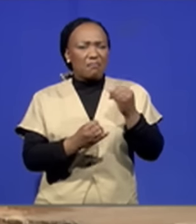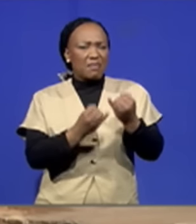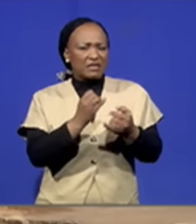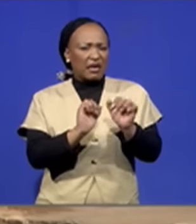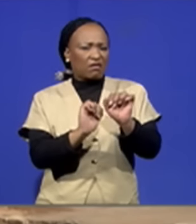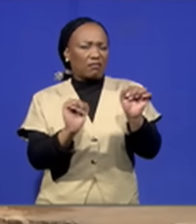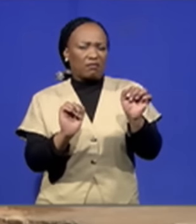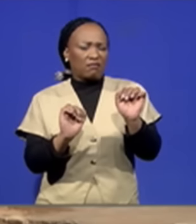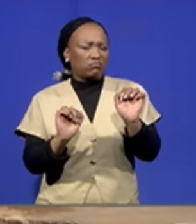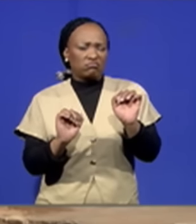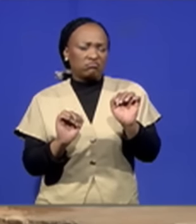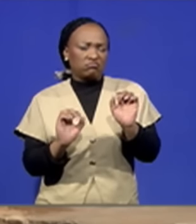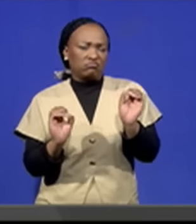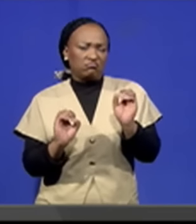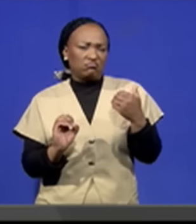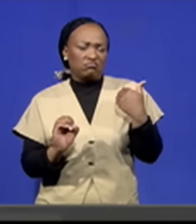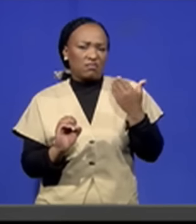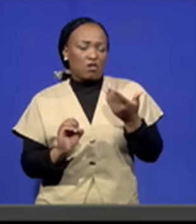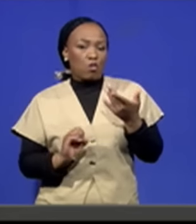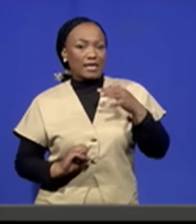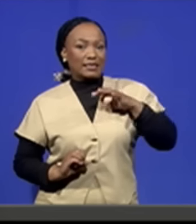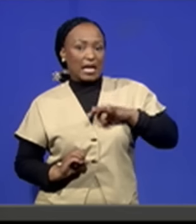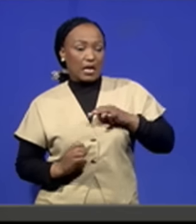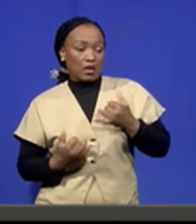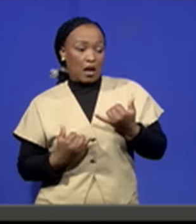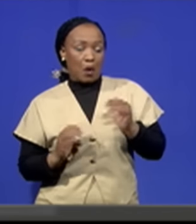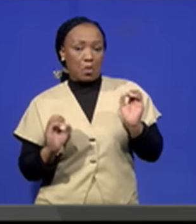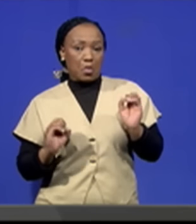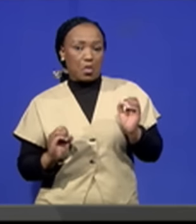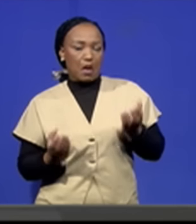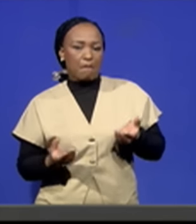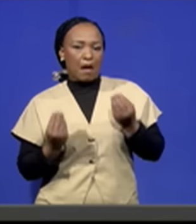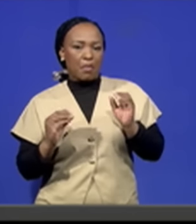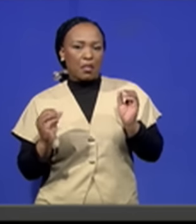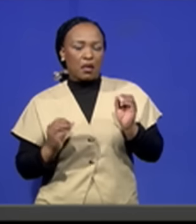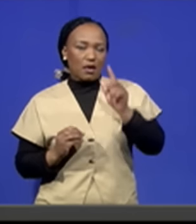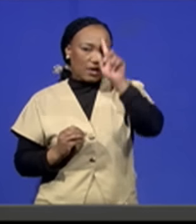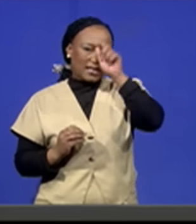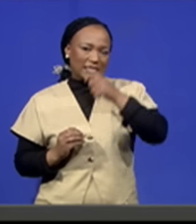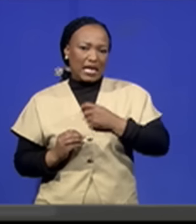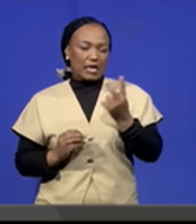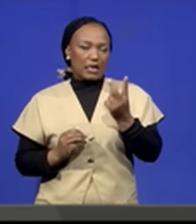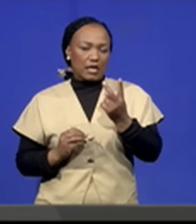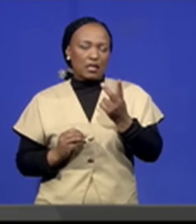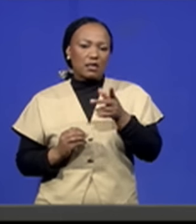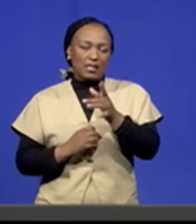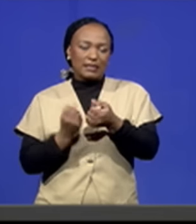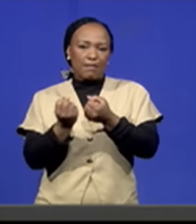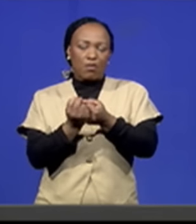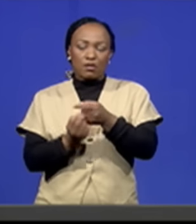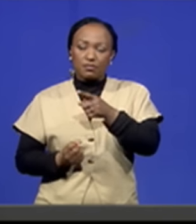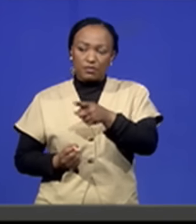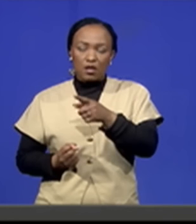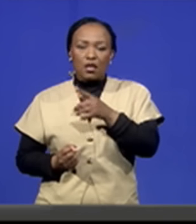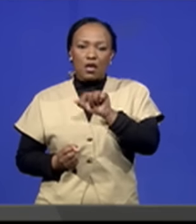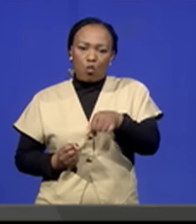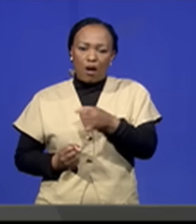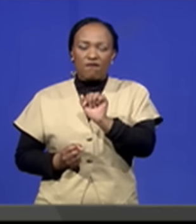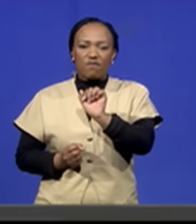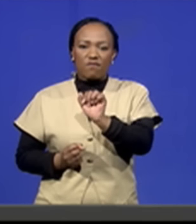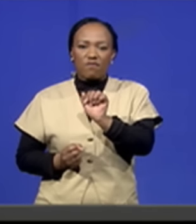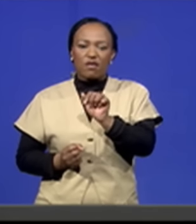Mo dikgweding tse a sa newang tuelo ya gagwe jaaka kgwedi eno barwa ba gagwe ba ba rekela dijo ena le mogatse mme ba thusa